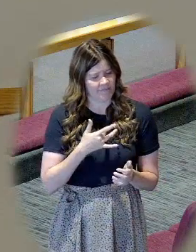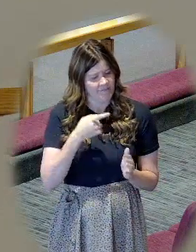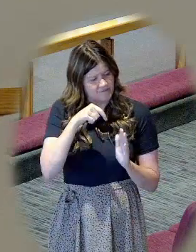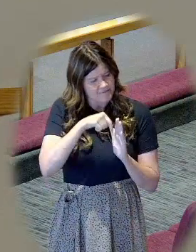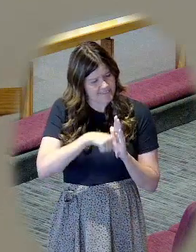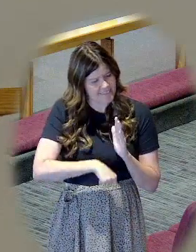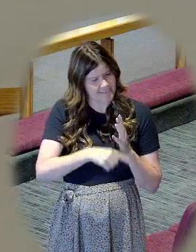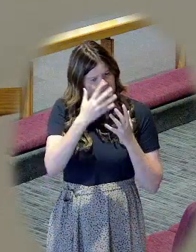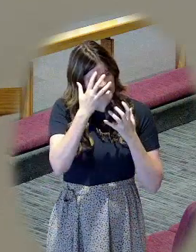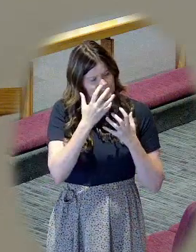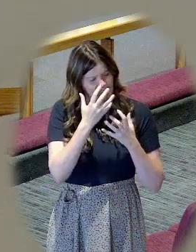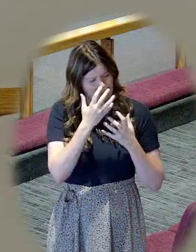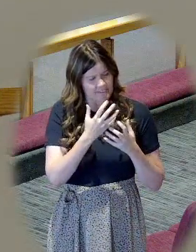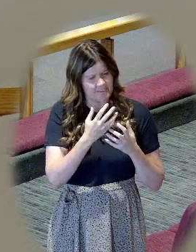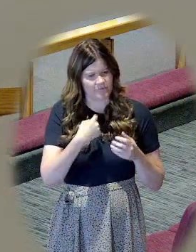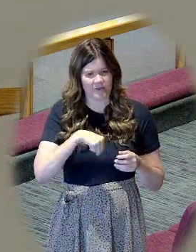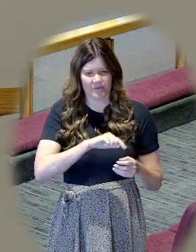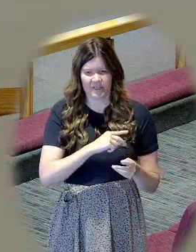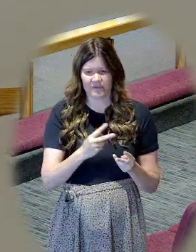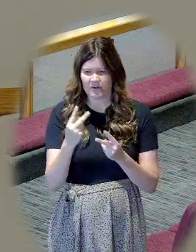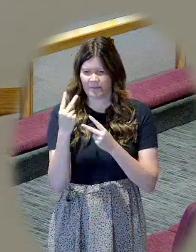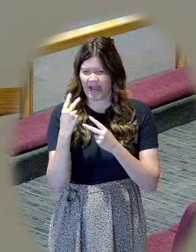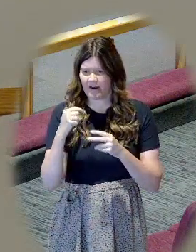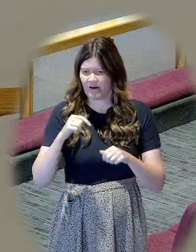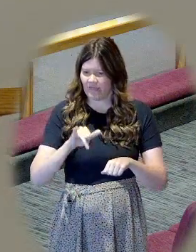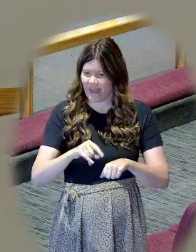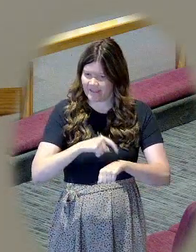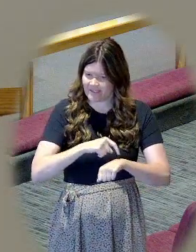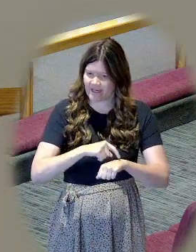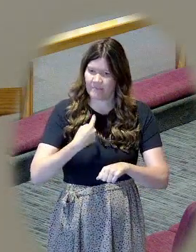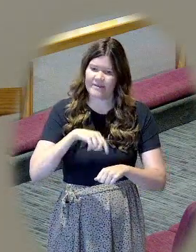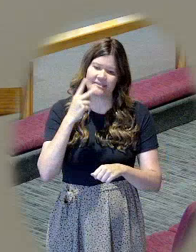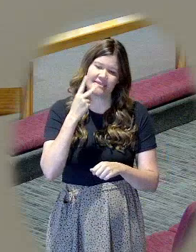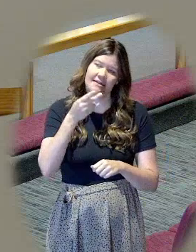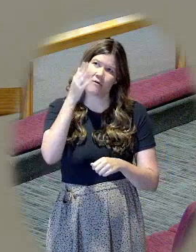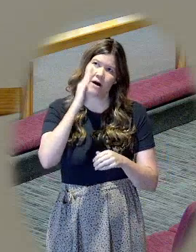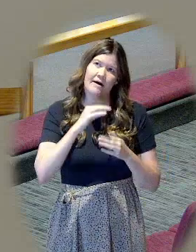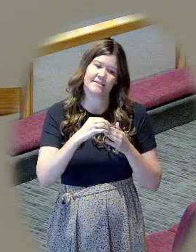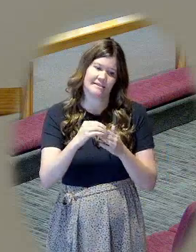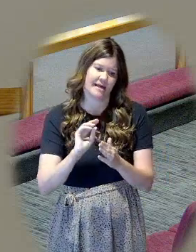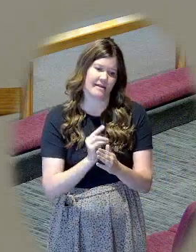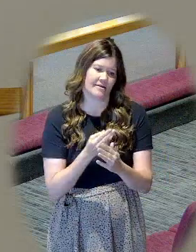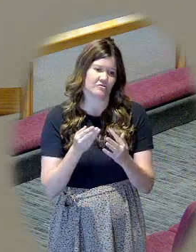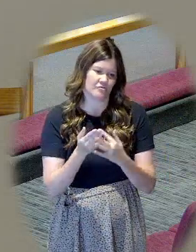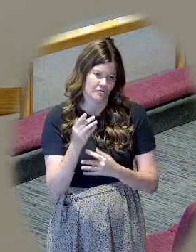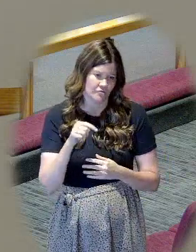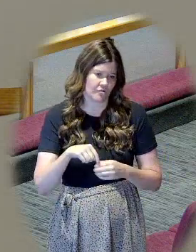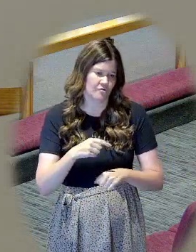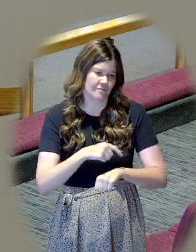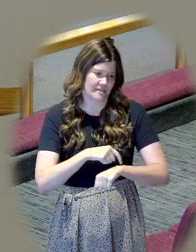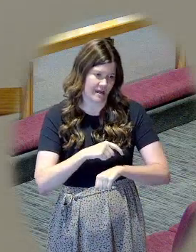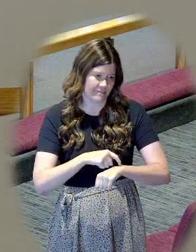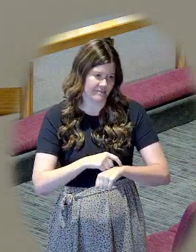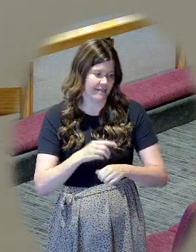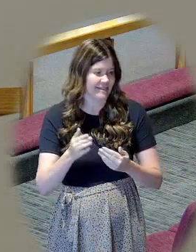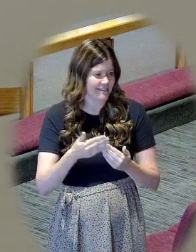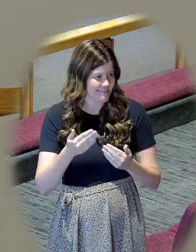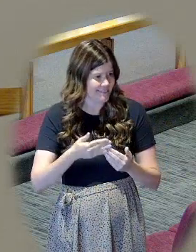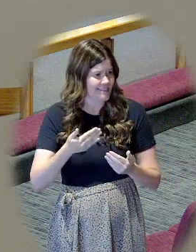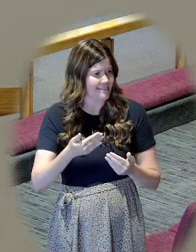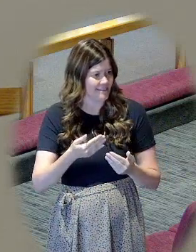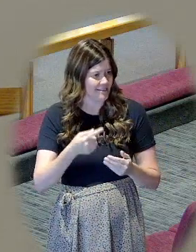As we look back on those times to see how God has delivered us through them, it's easy to